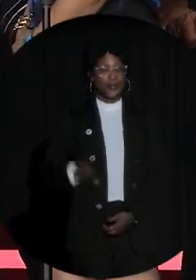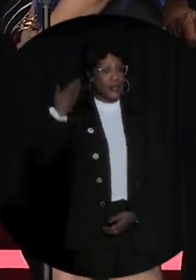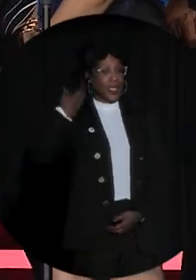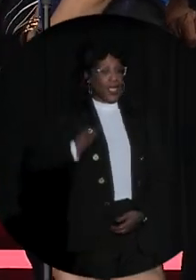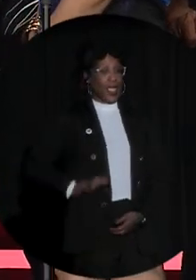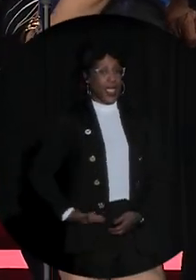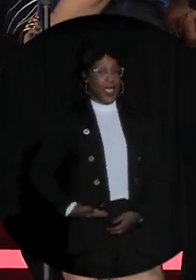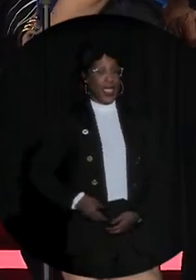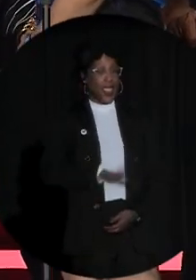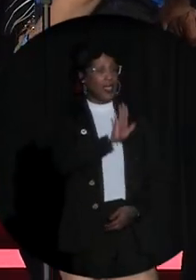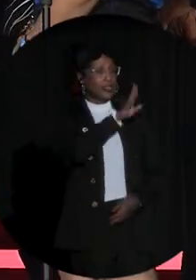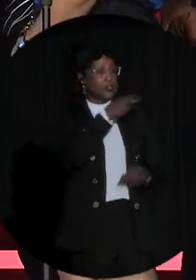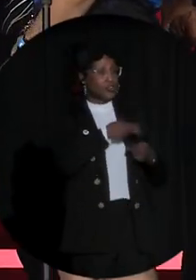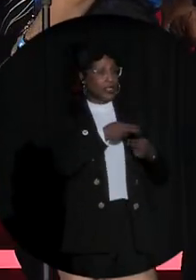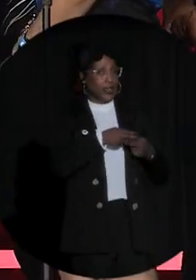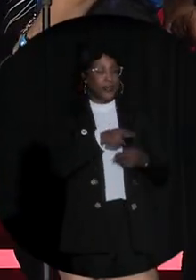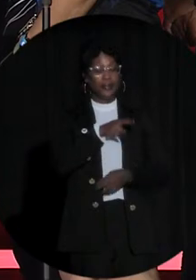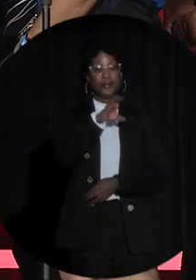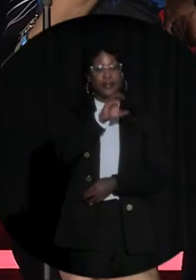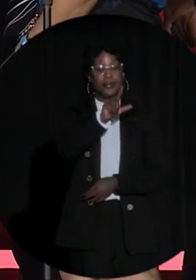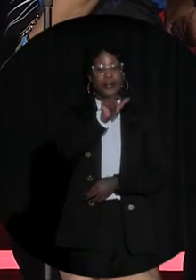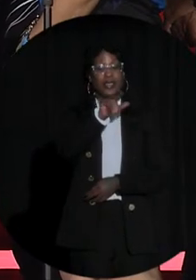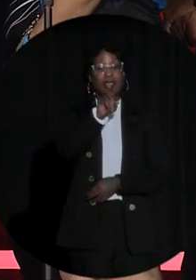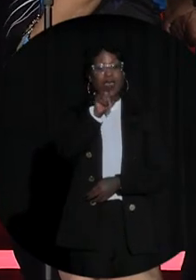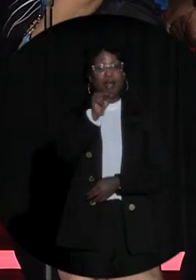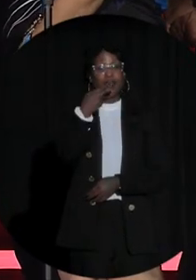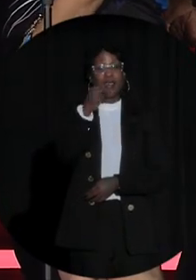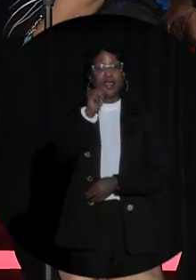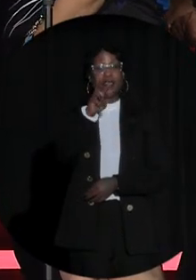I, state your name, Calvin Hawkins,